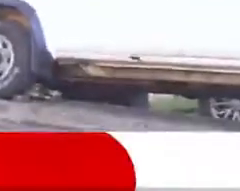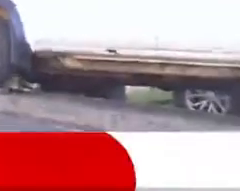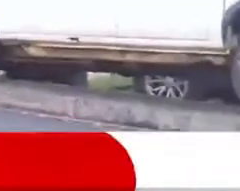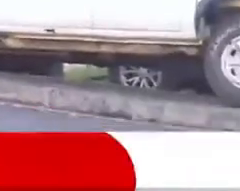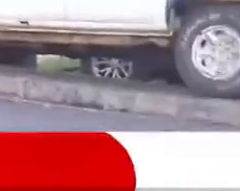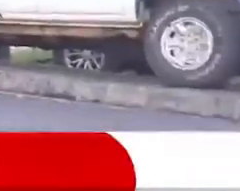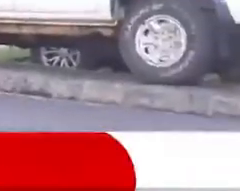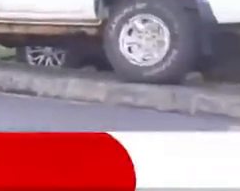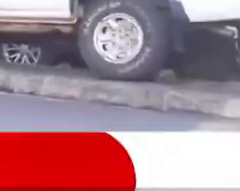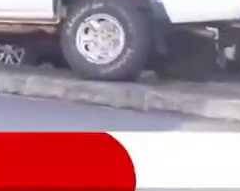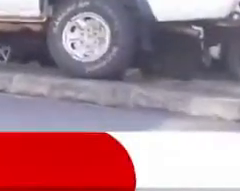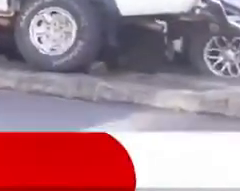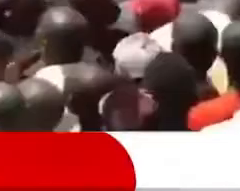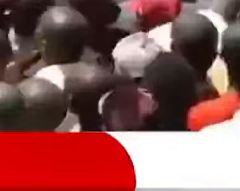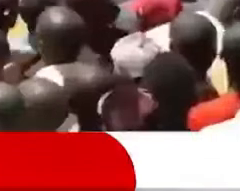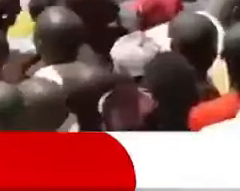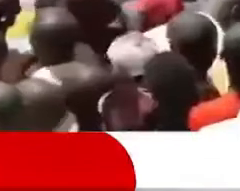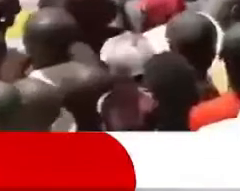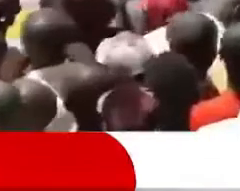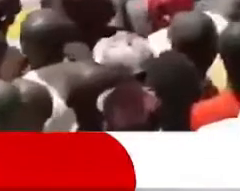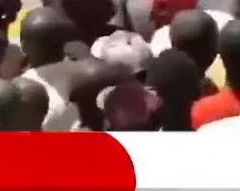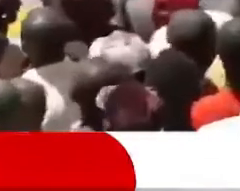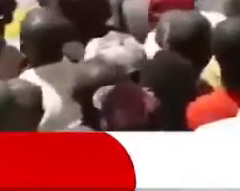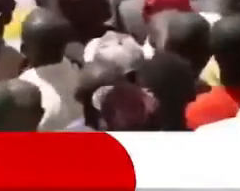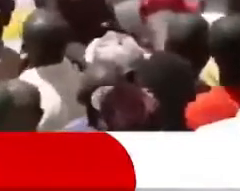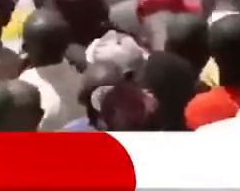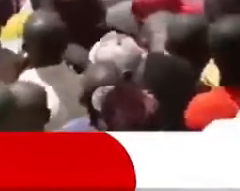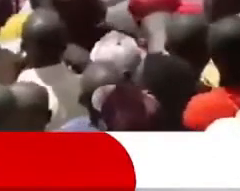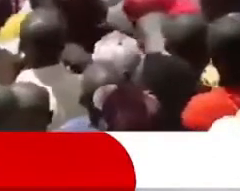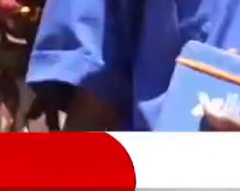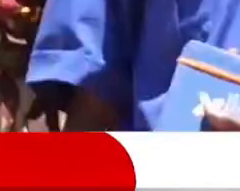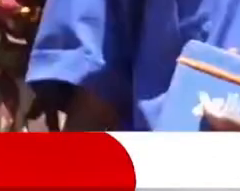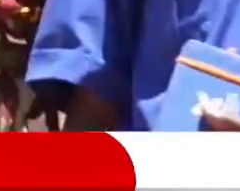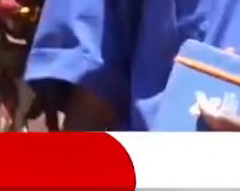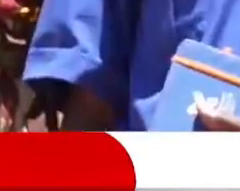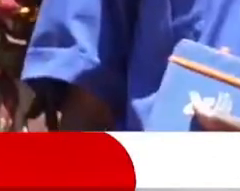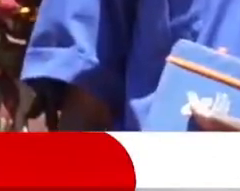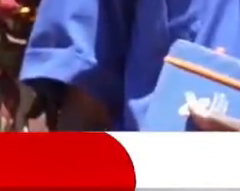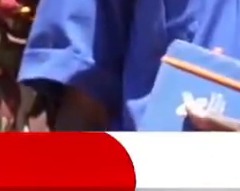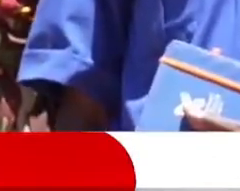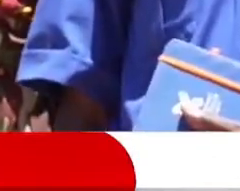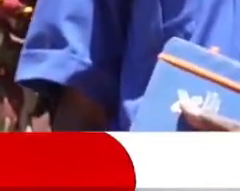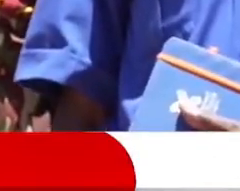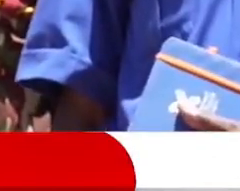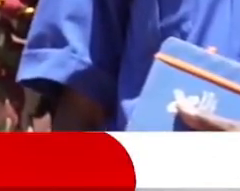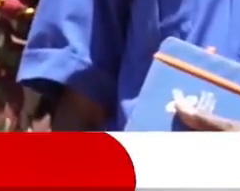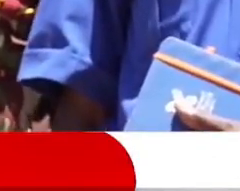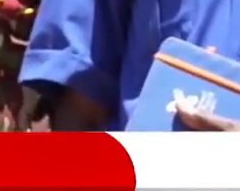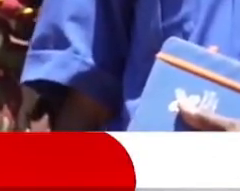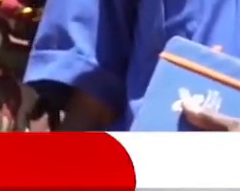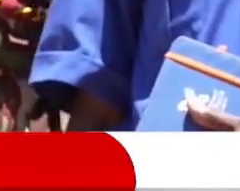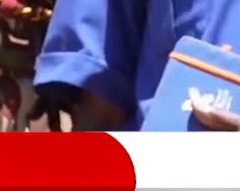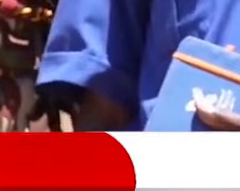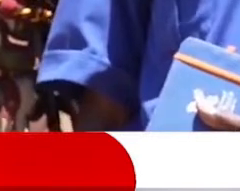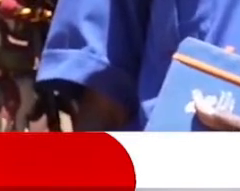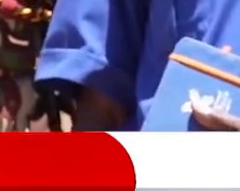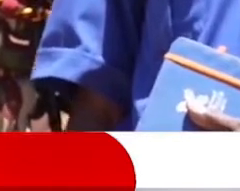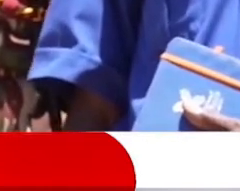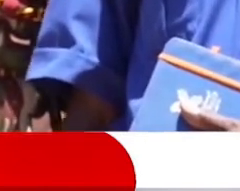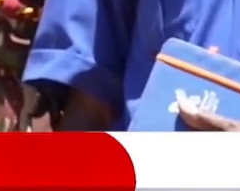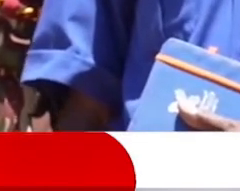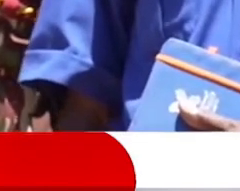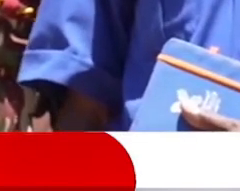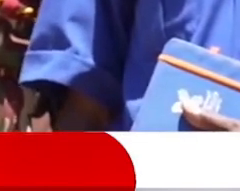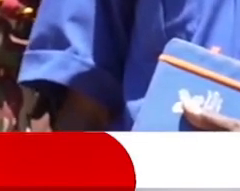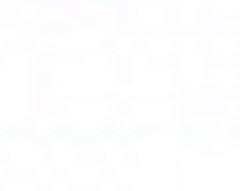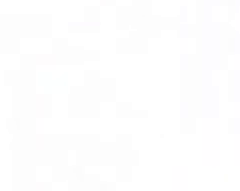And a sharp warning for those in the habit of heckling the president. And they must maintain the peace in their